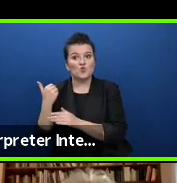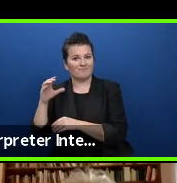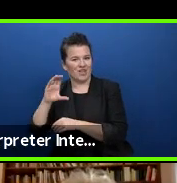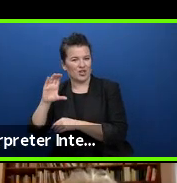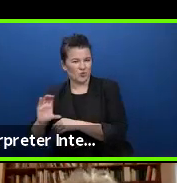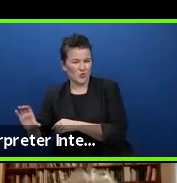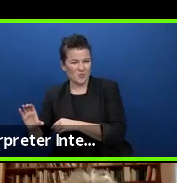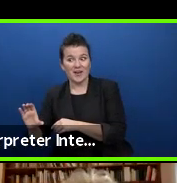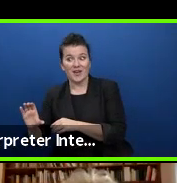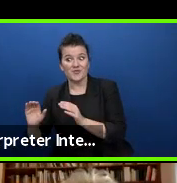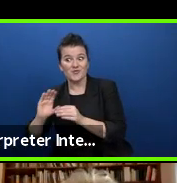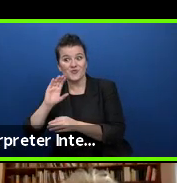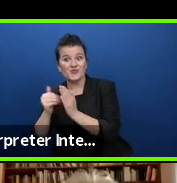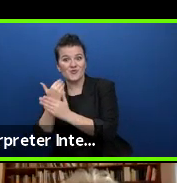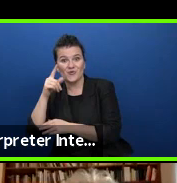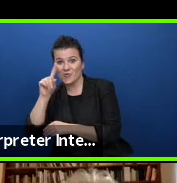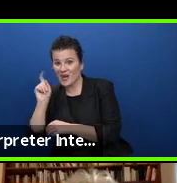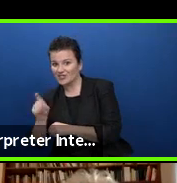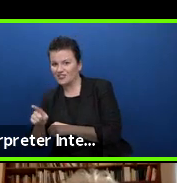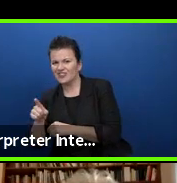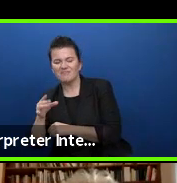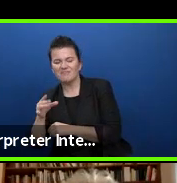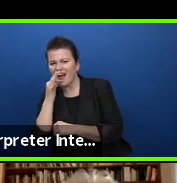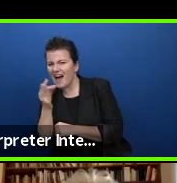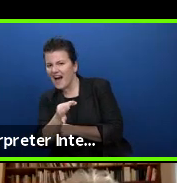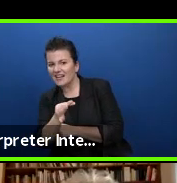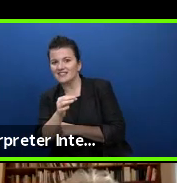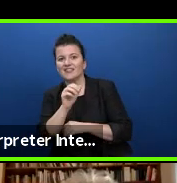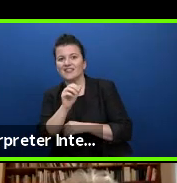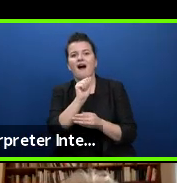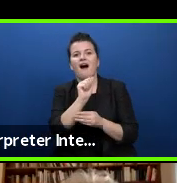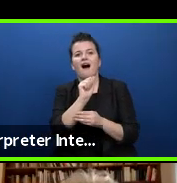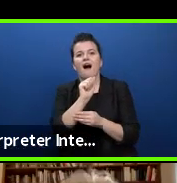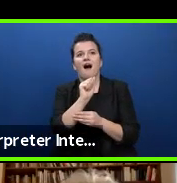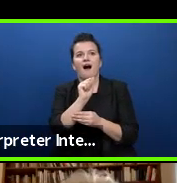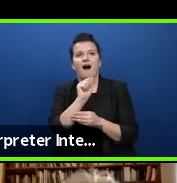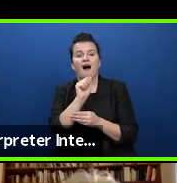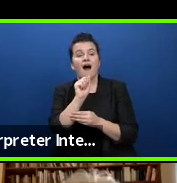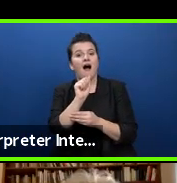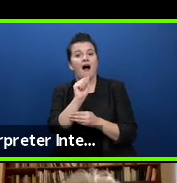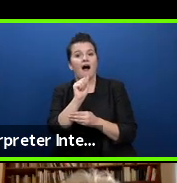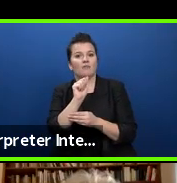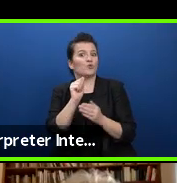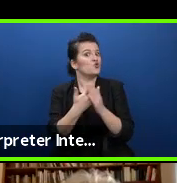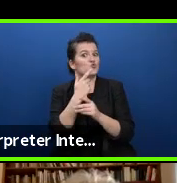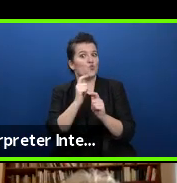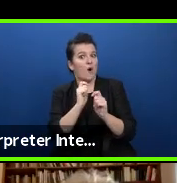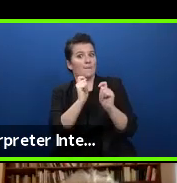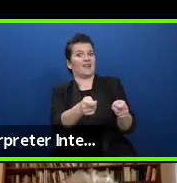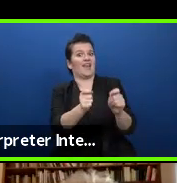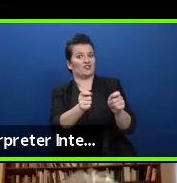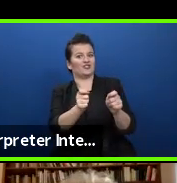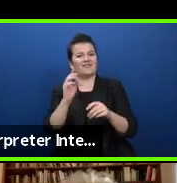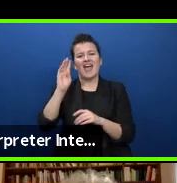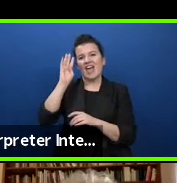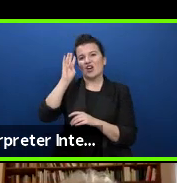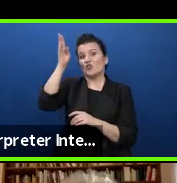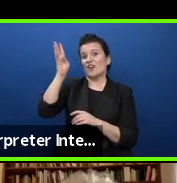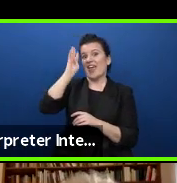is asking, when is the new application for Creative Europe gonna be launched? And we know it's coming